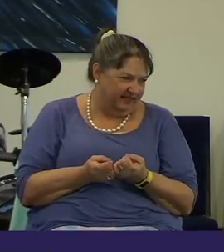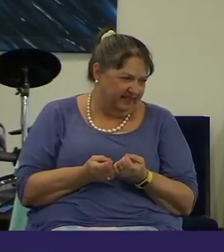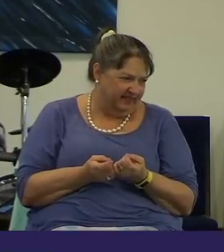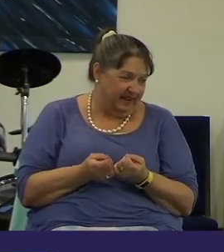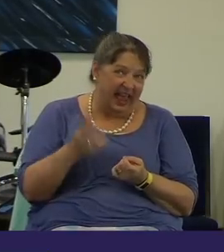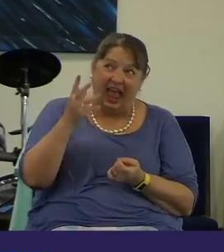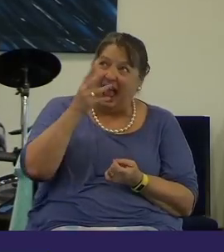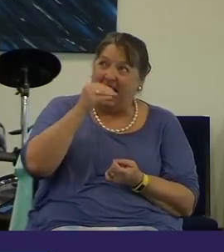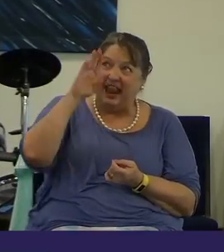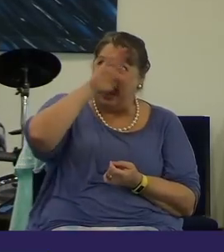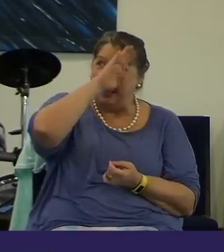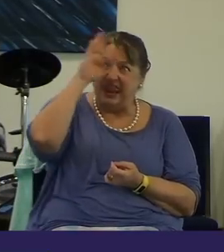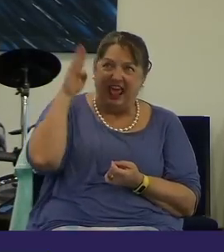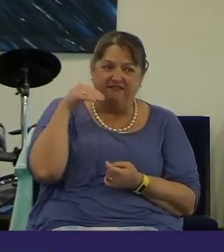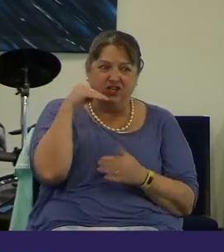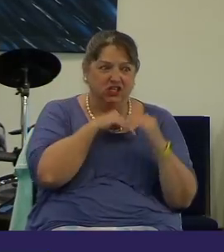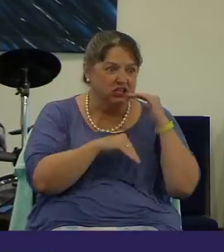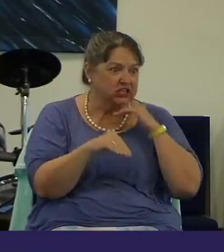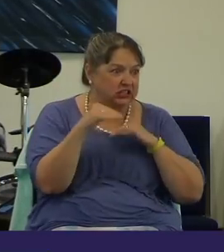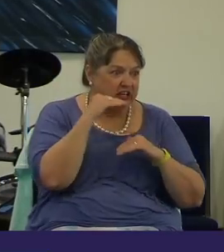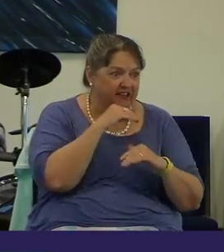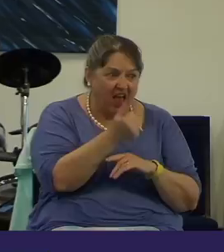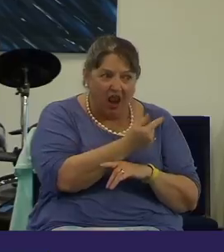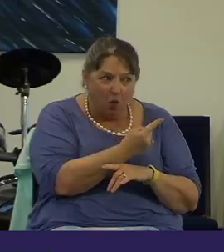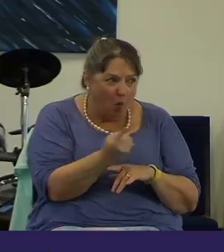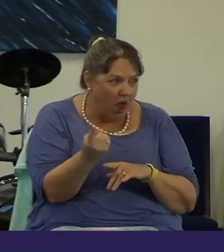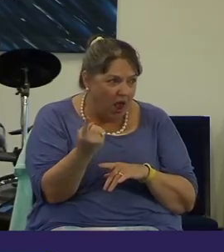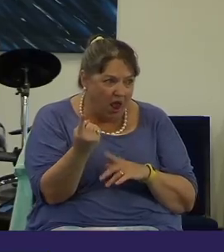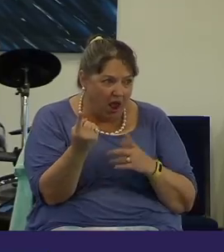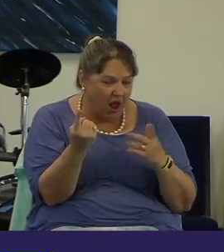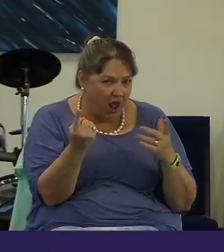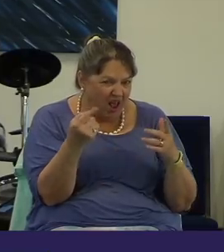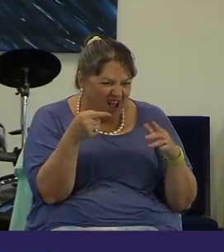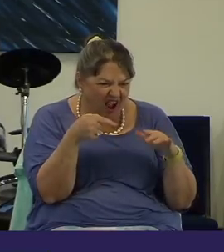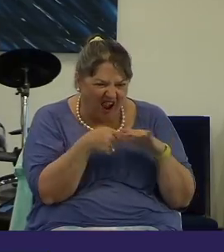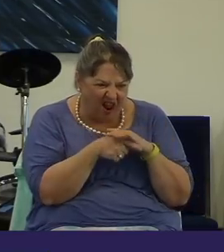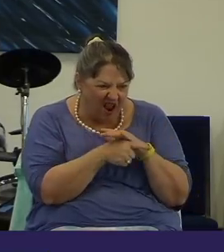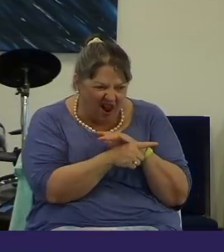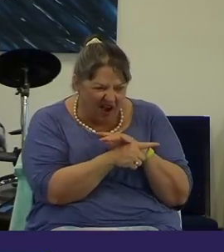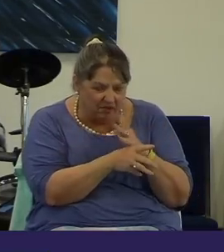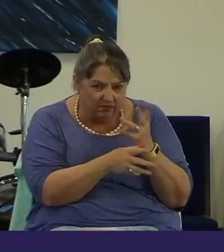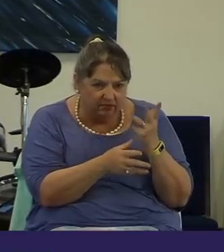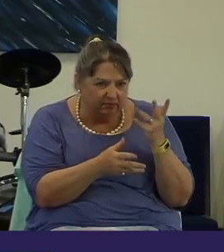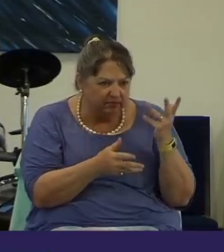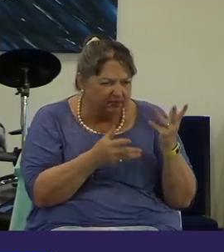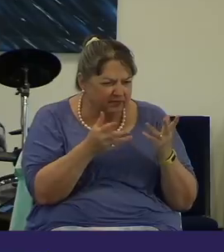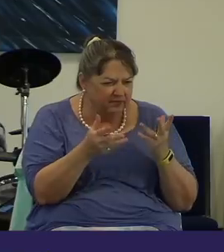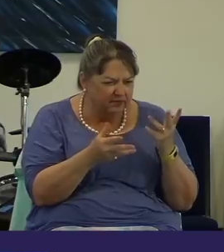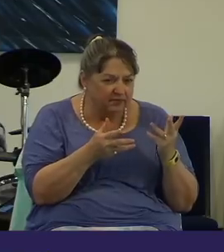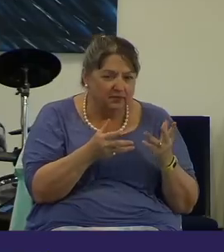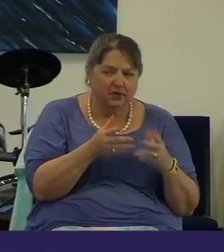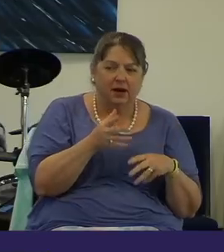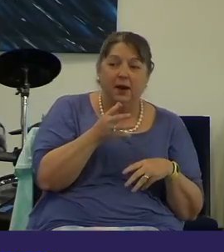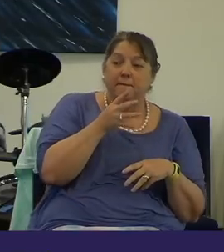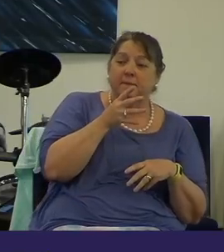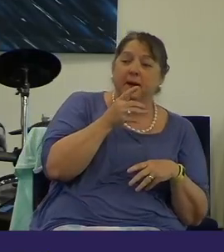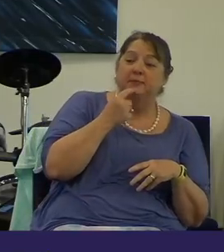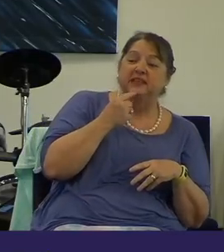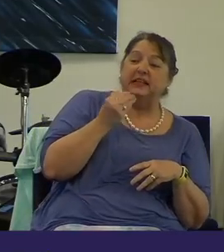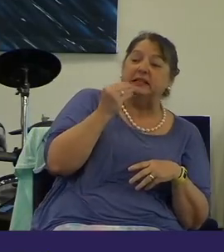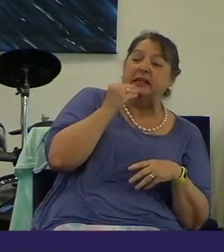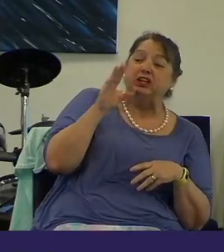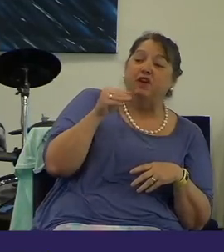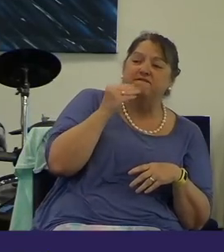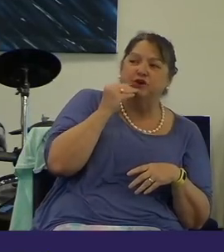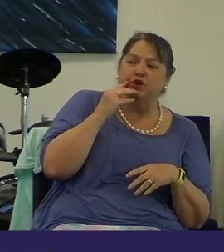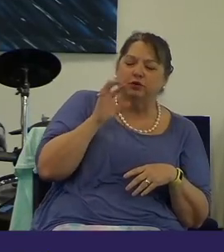ever deceived anyone. Deceived. Huh. Is that when you, mom says to eat your peas and you sort of